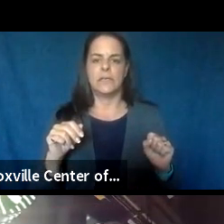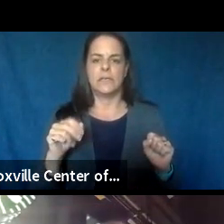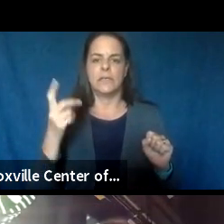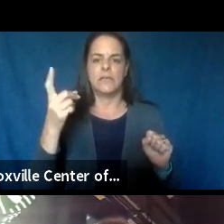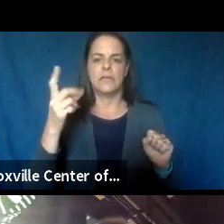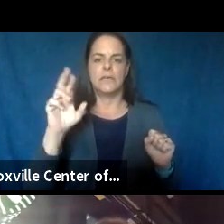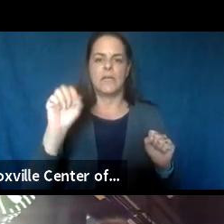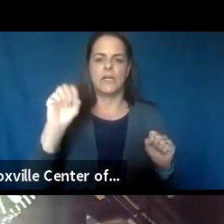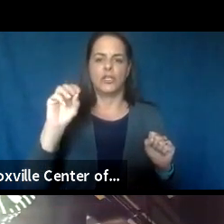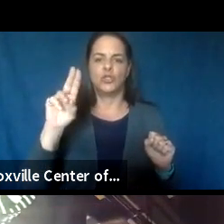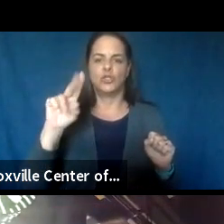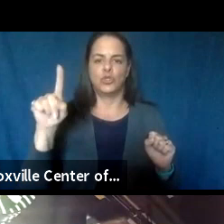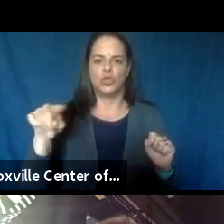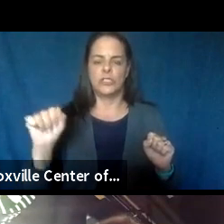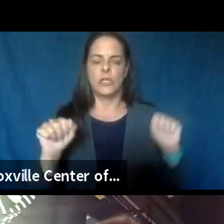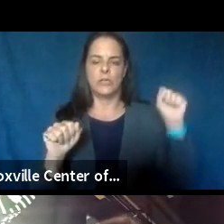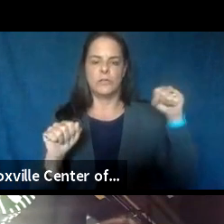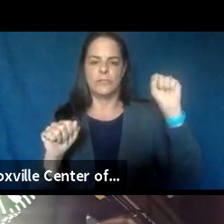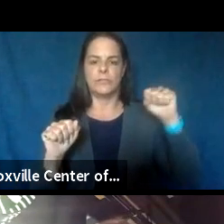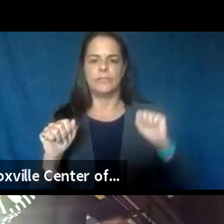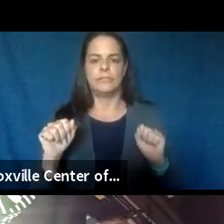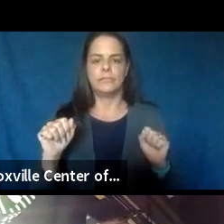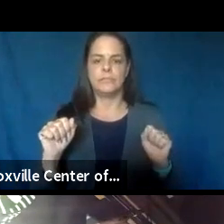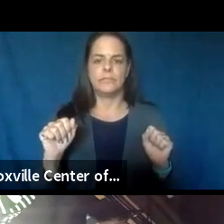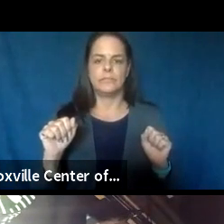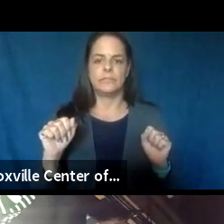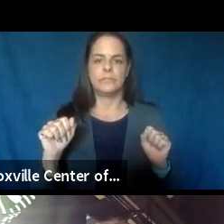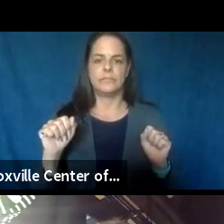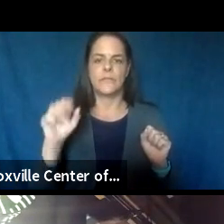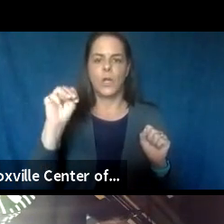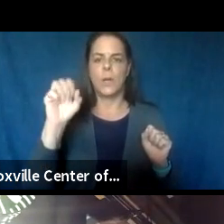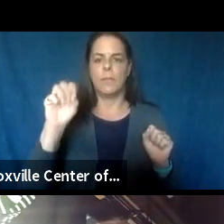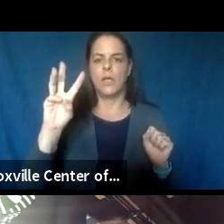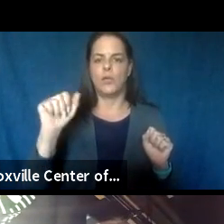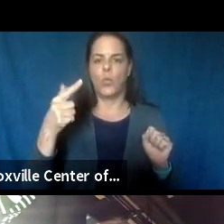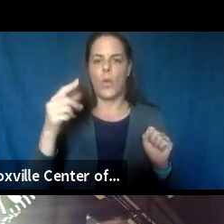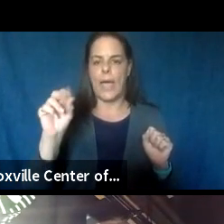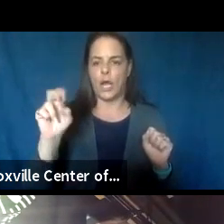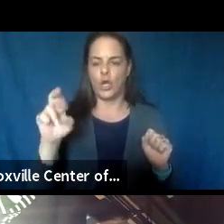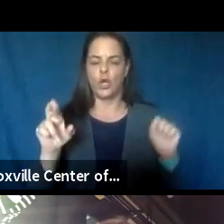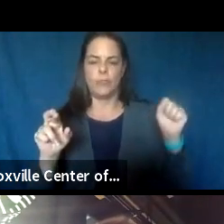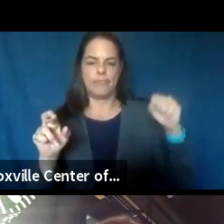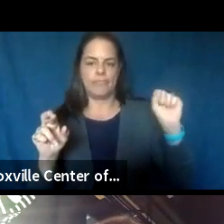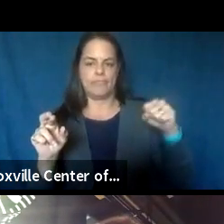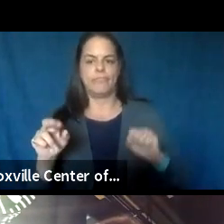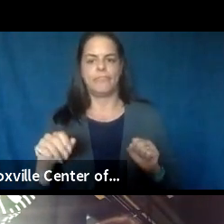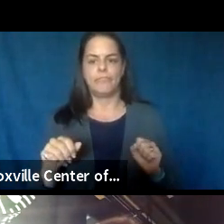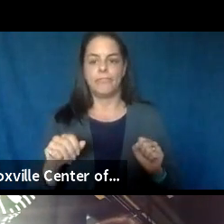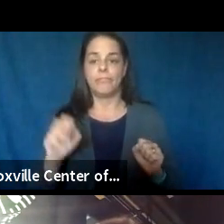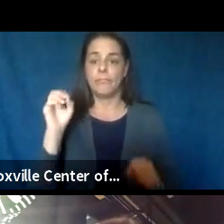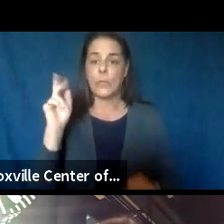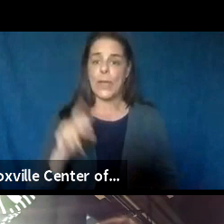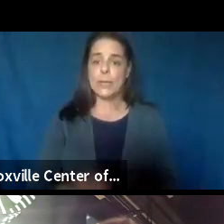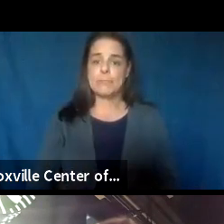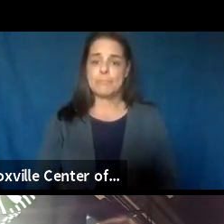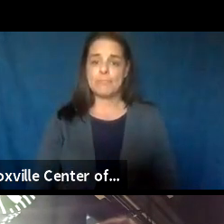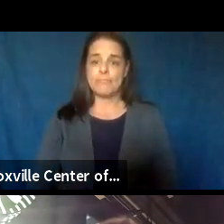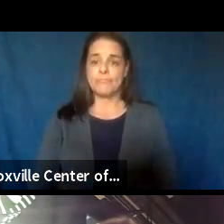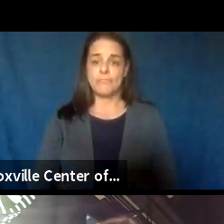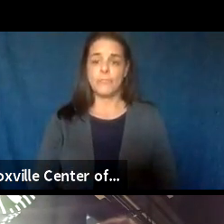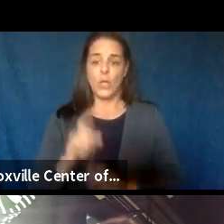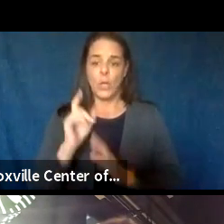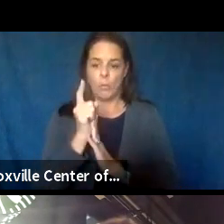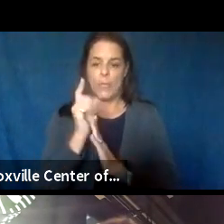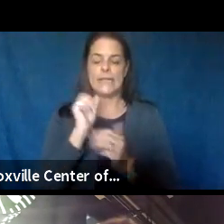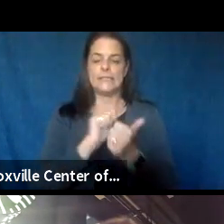Dr. Souza, Yes. Ms. Wagner. Yes. Okay. Minutes